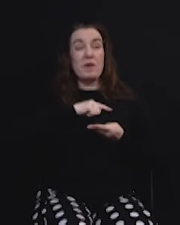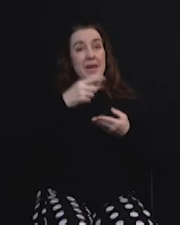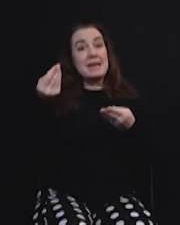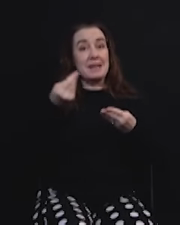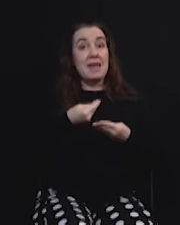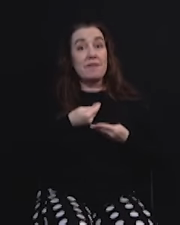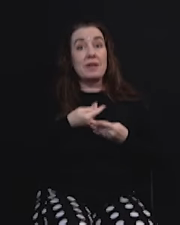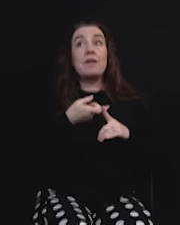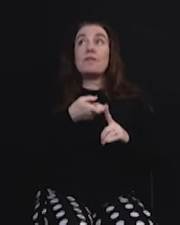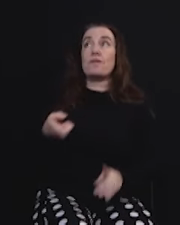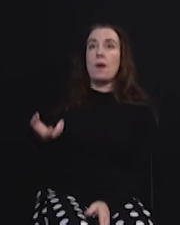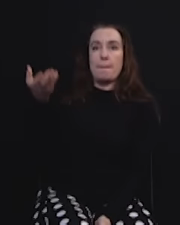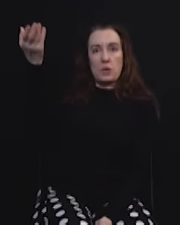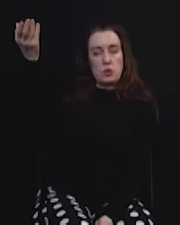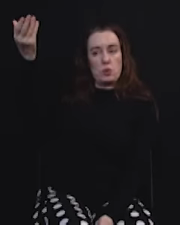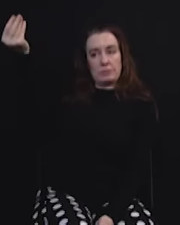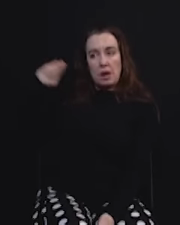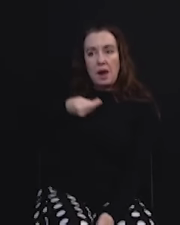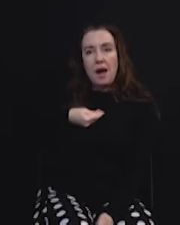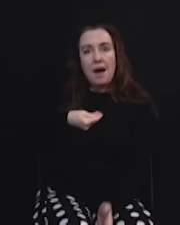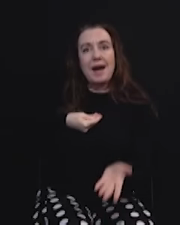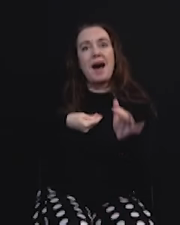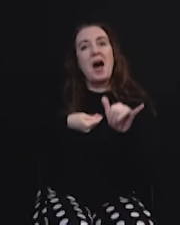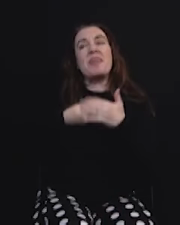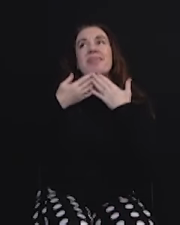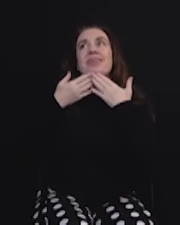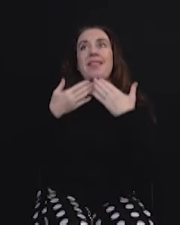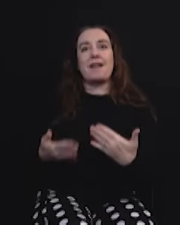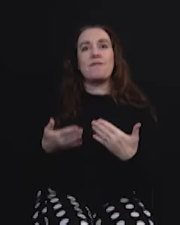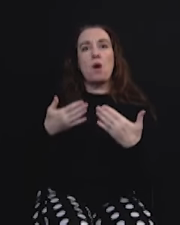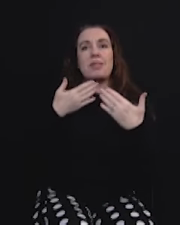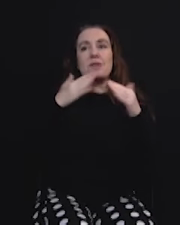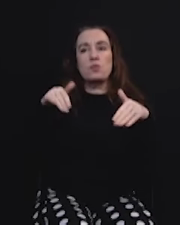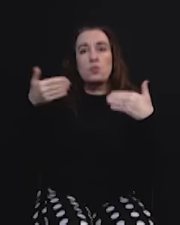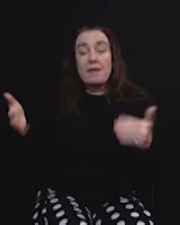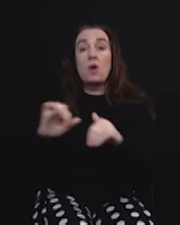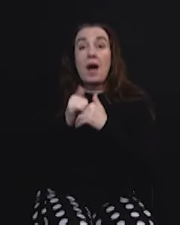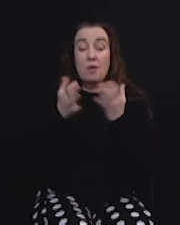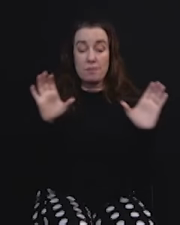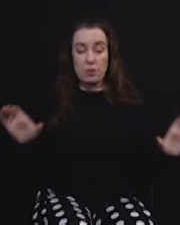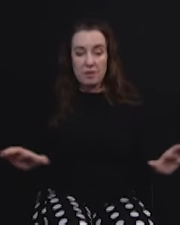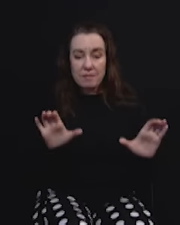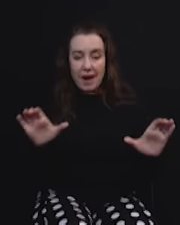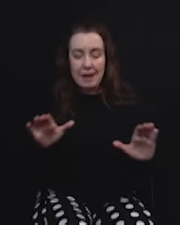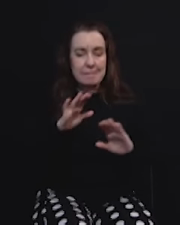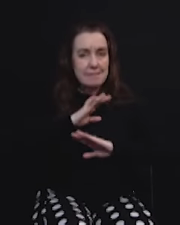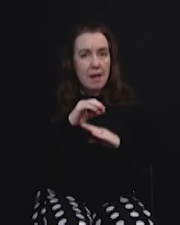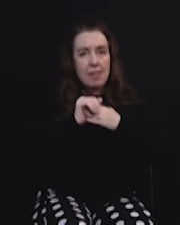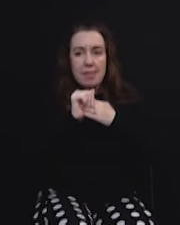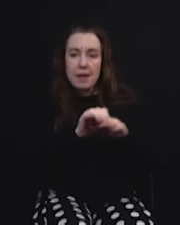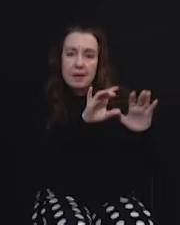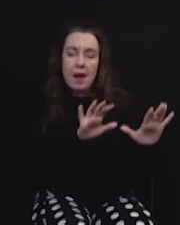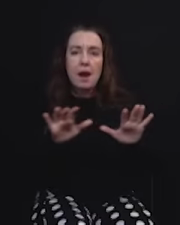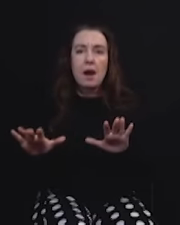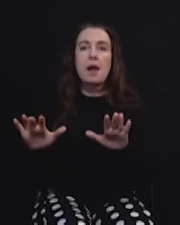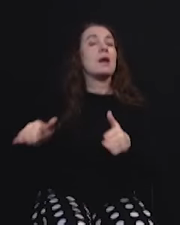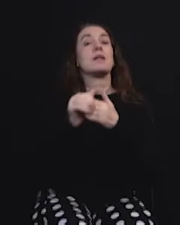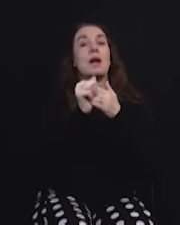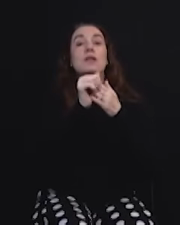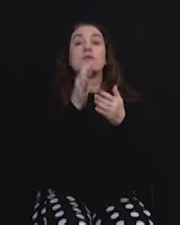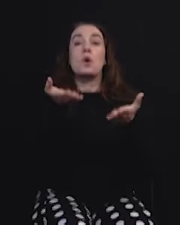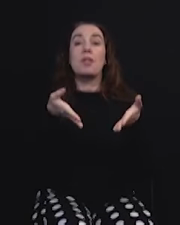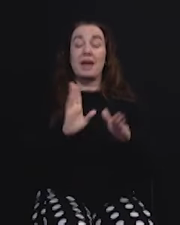we've been given, by you, Lord. So we are thankful and we are grateful for how you are providing, how you are leading, how you are guiding. Let